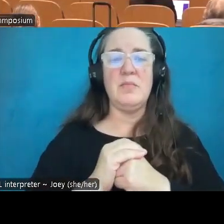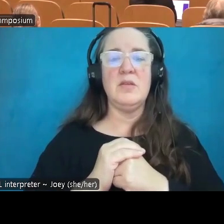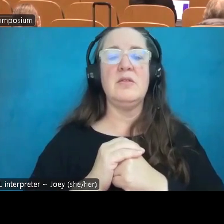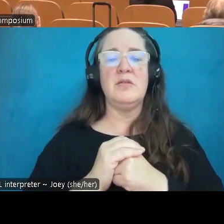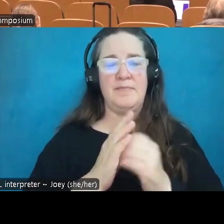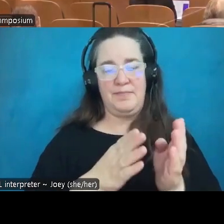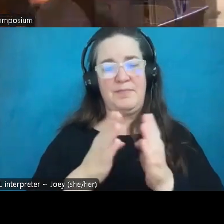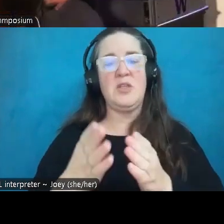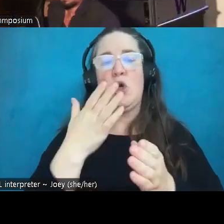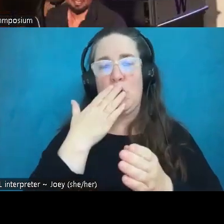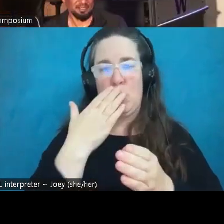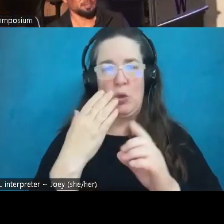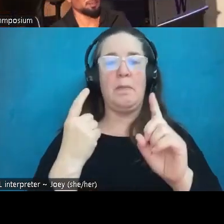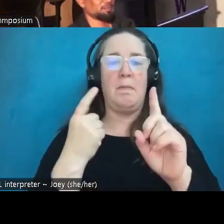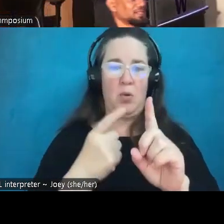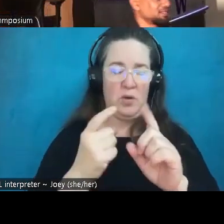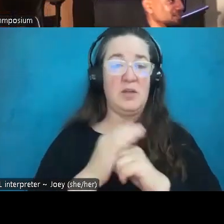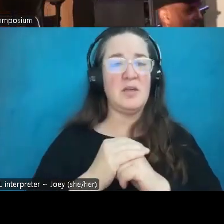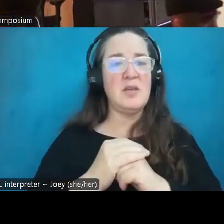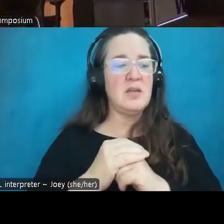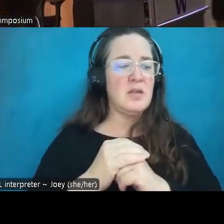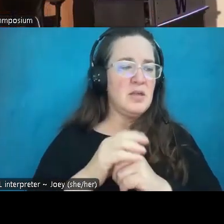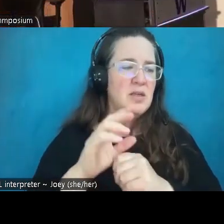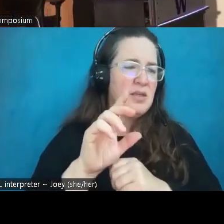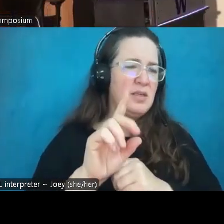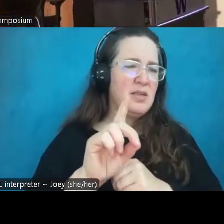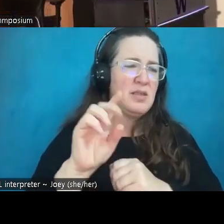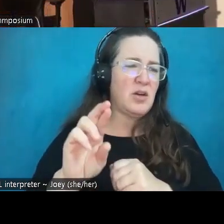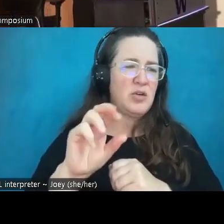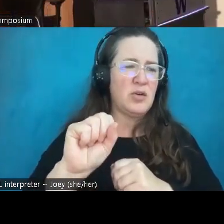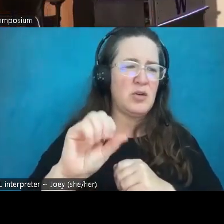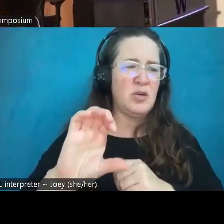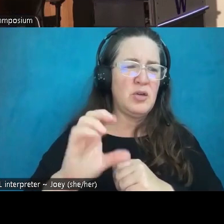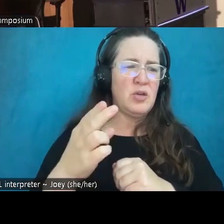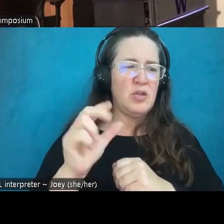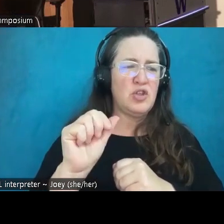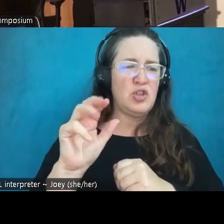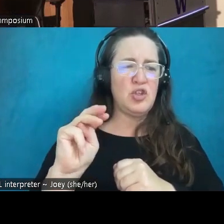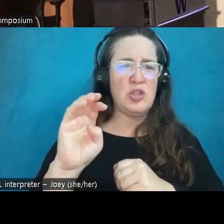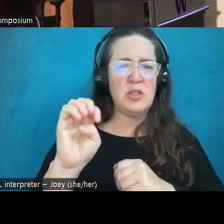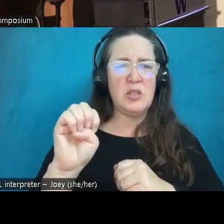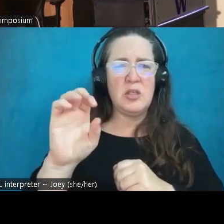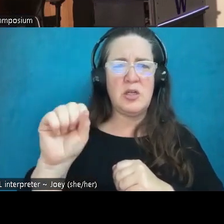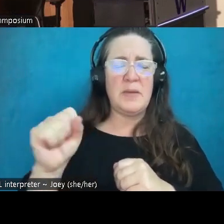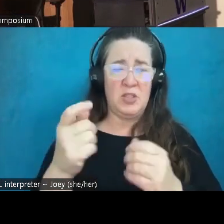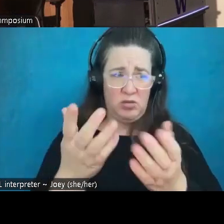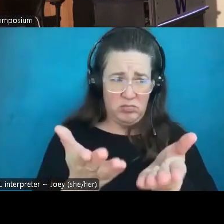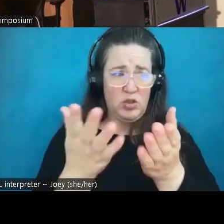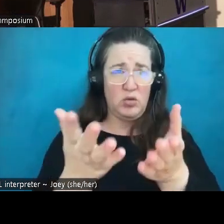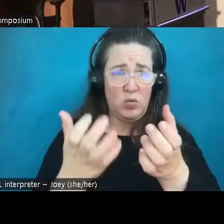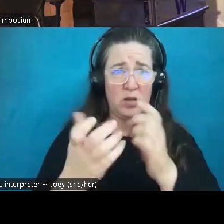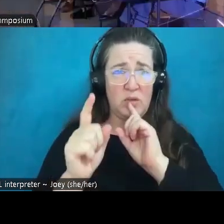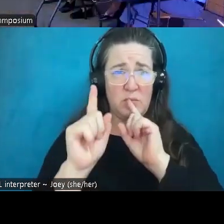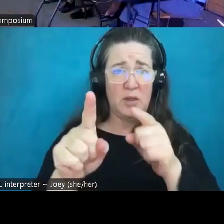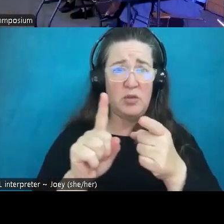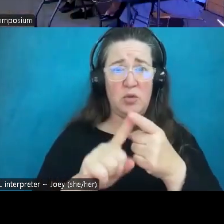point. Dr. Schamess, do you want to continue on the RECOVER trial and then? Sure.